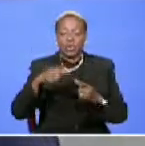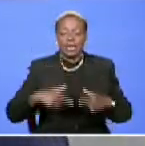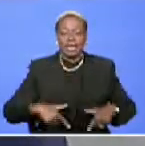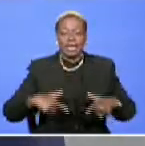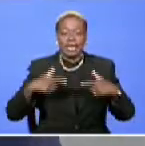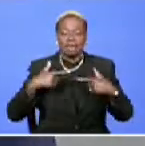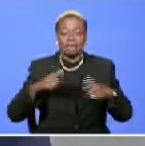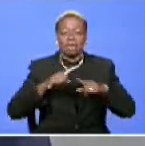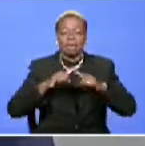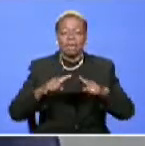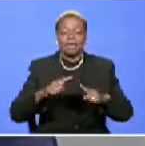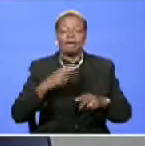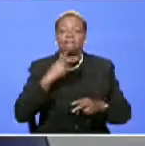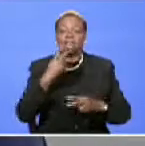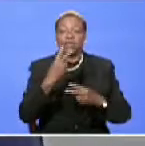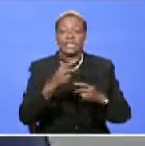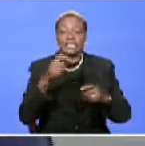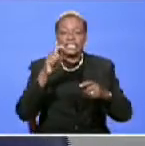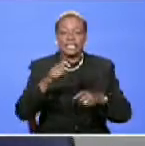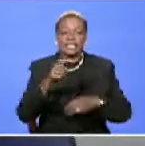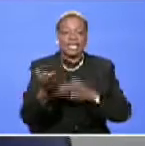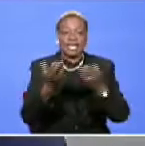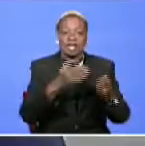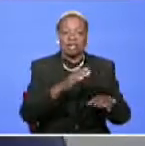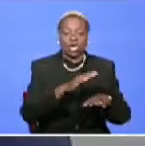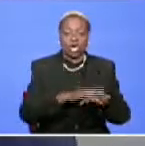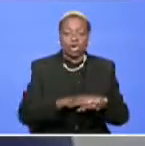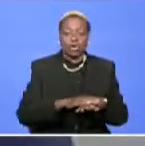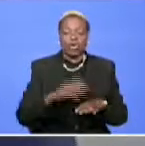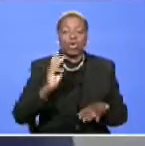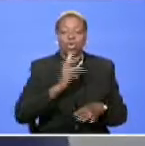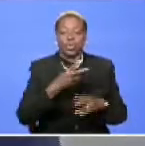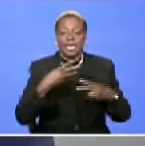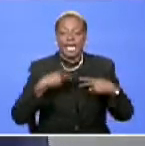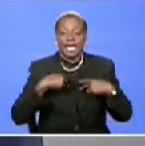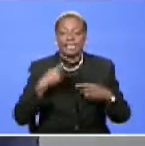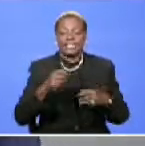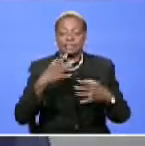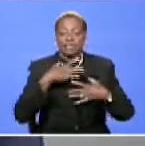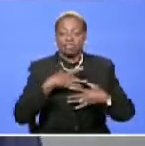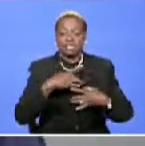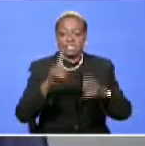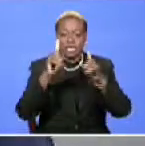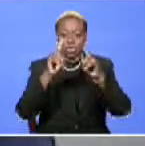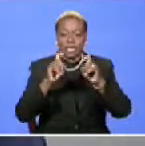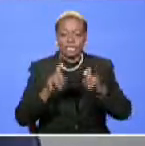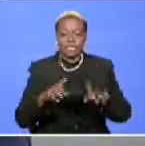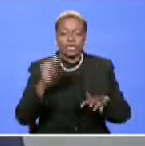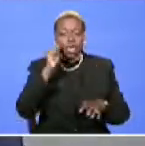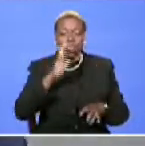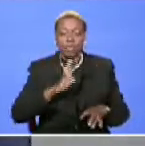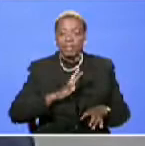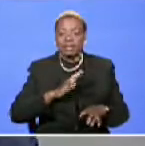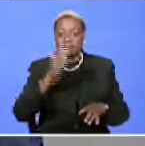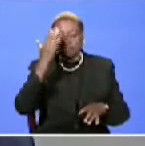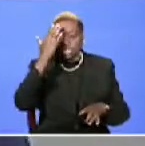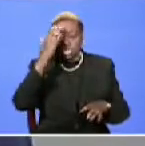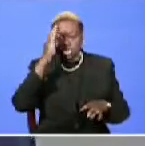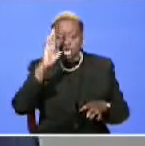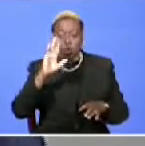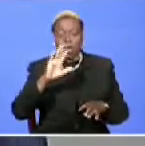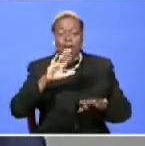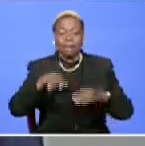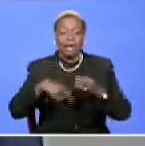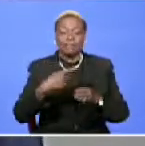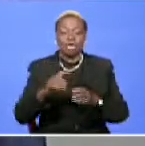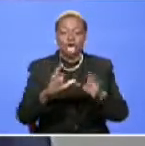is what the will is all about. We had some very, very interesting questions. Women were not aware. They were not aware of the common law